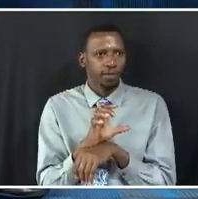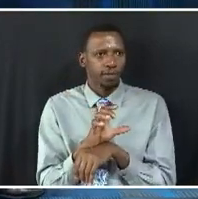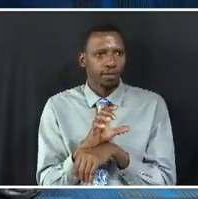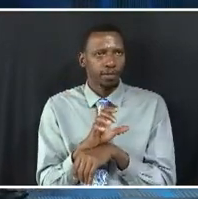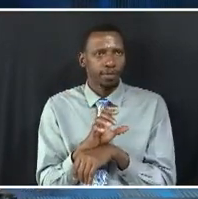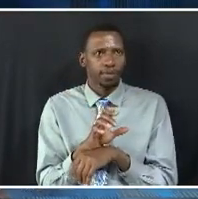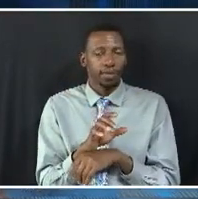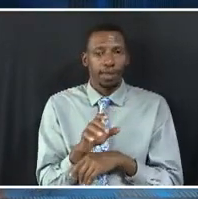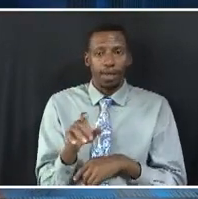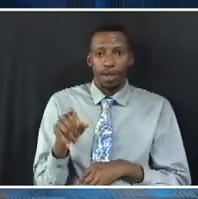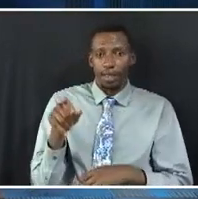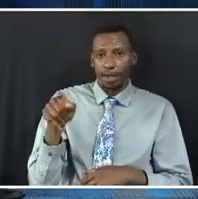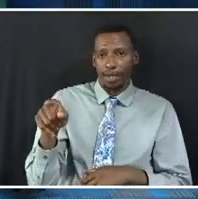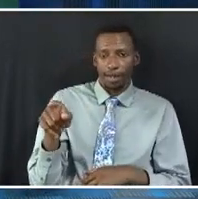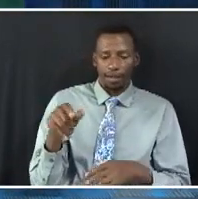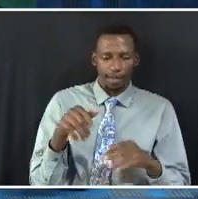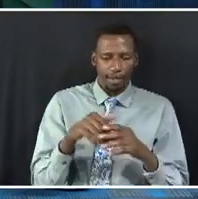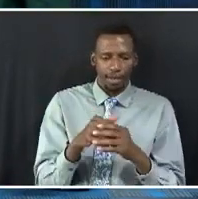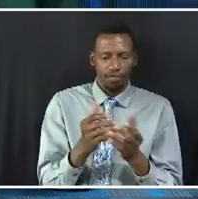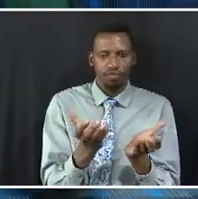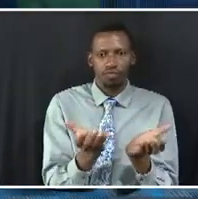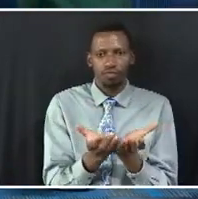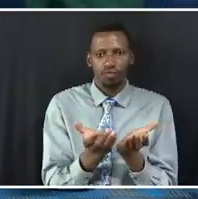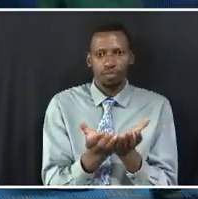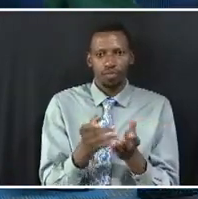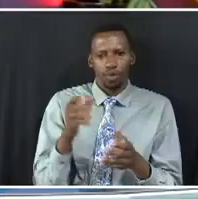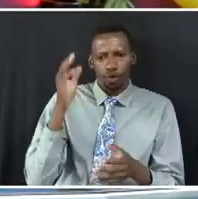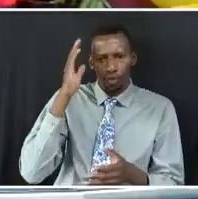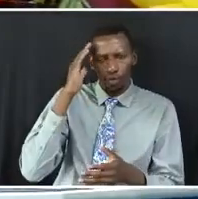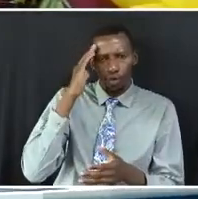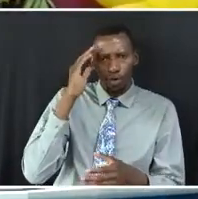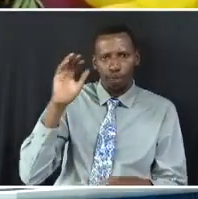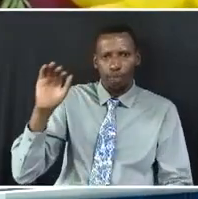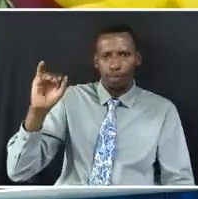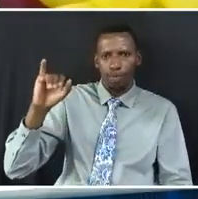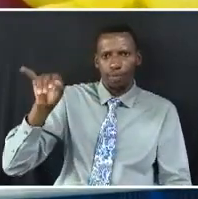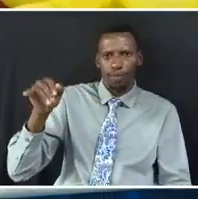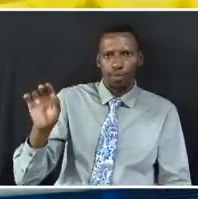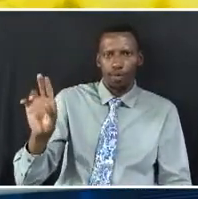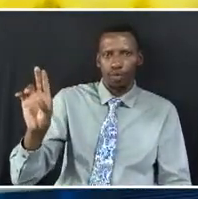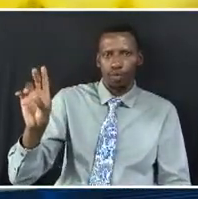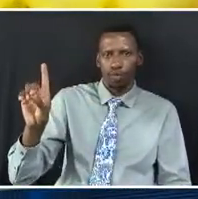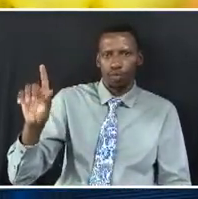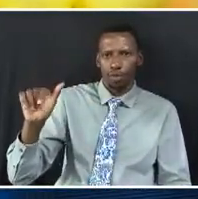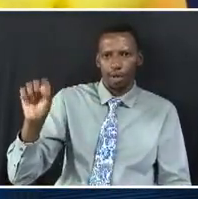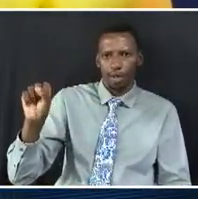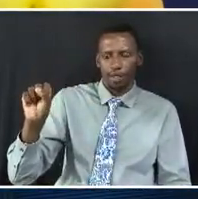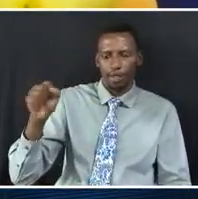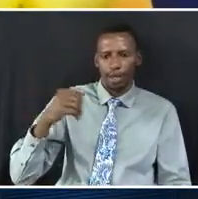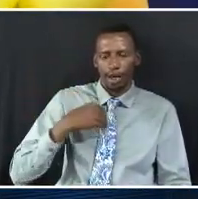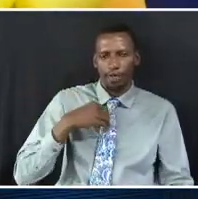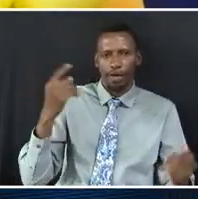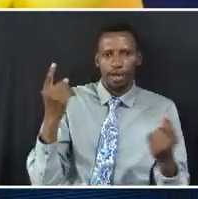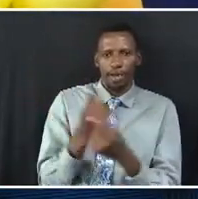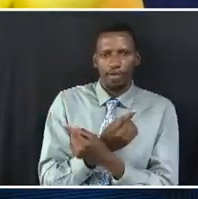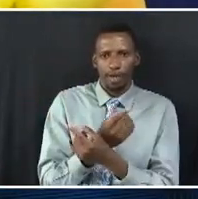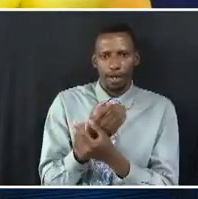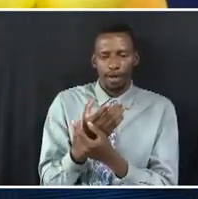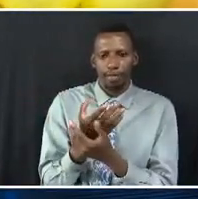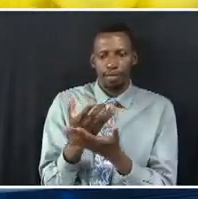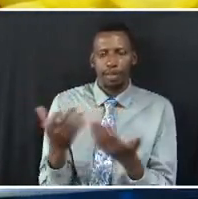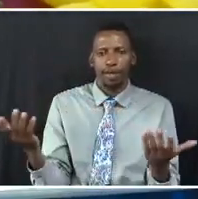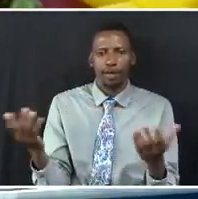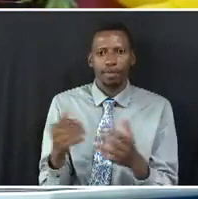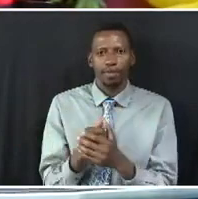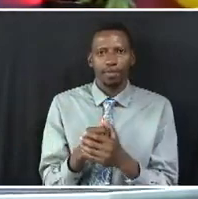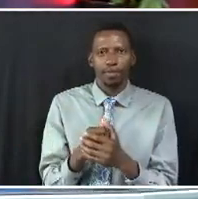That was in the lunchbox. Do you know Judas was having a different kind of box? Judas Iscariot was having